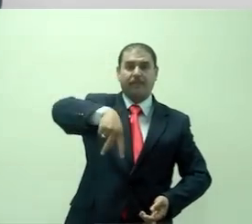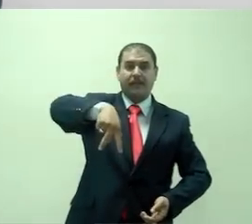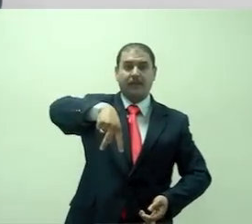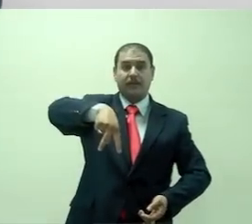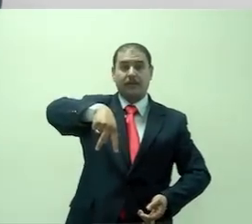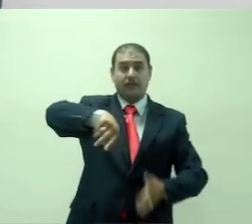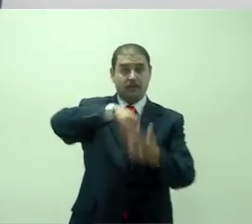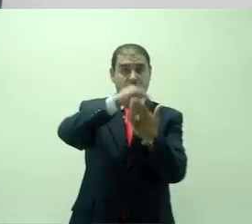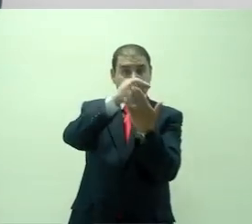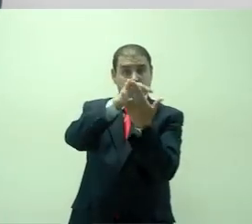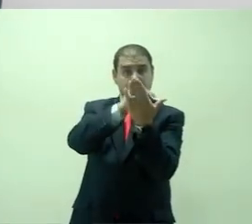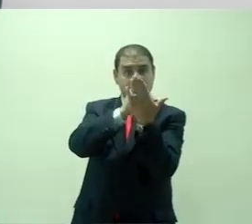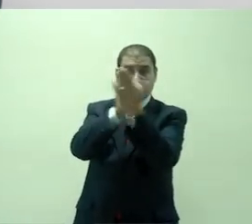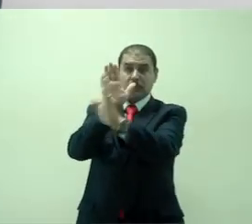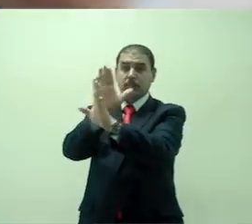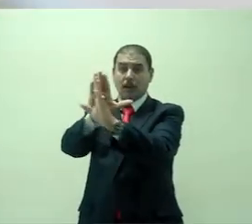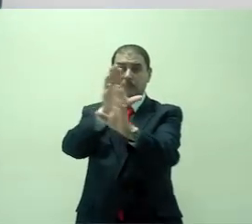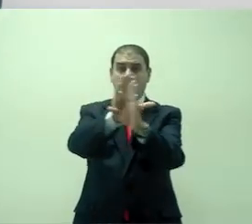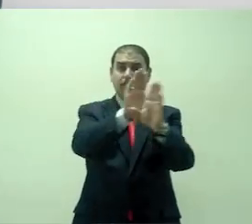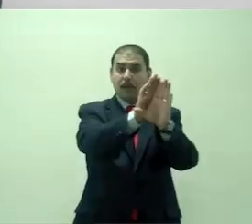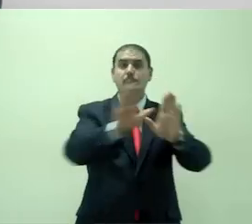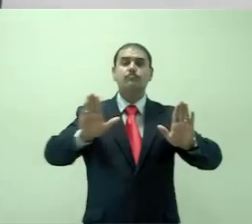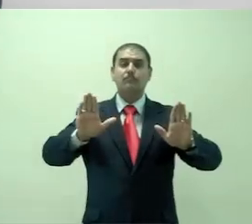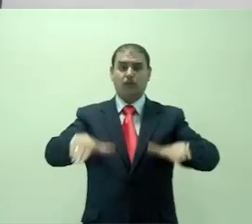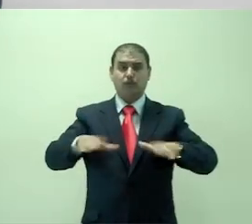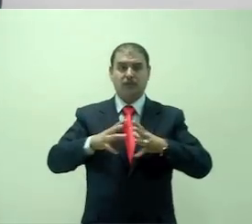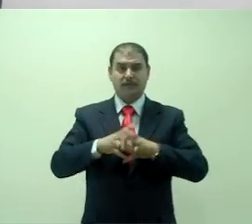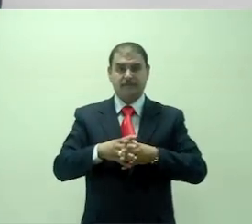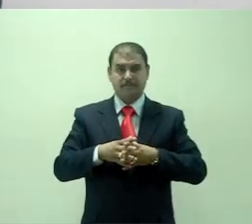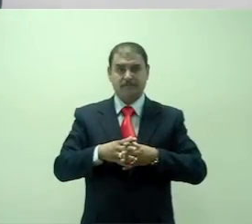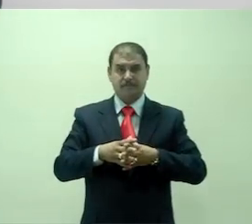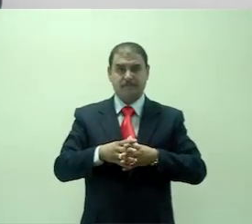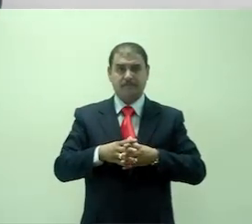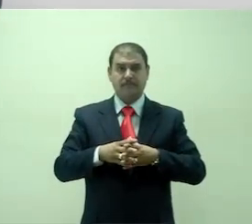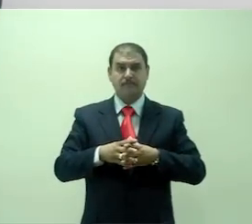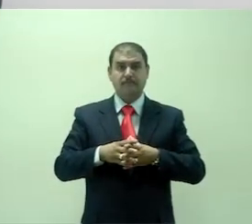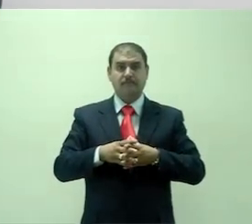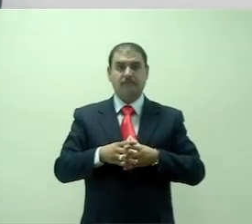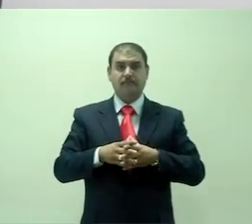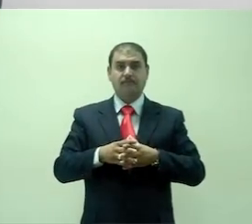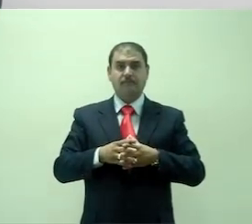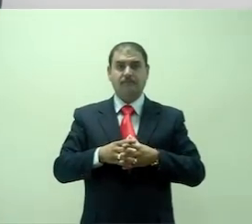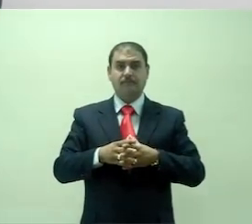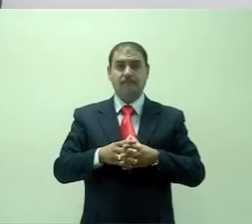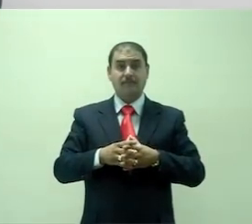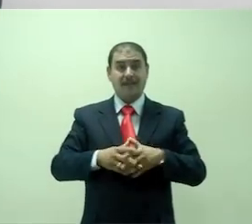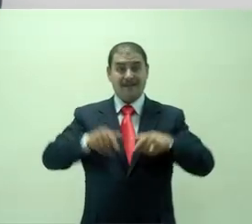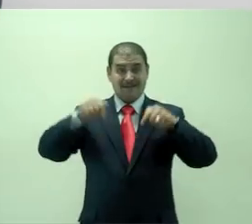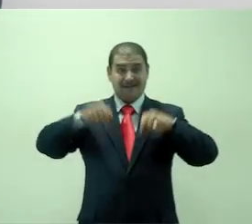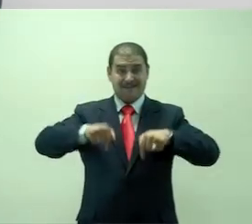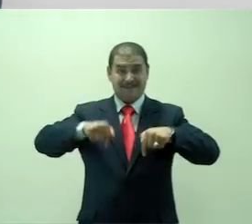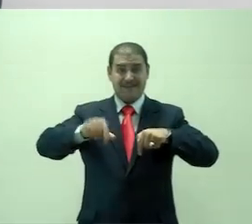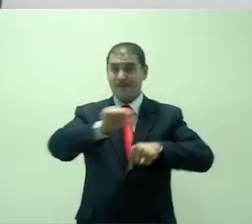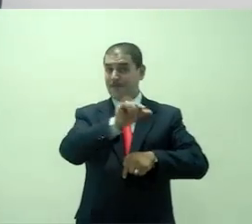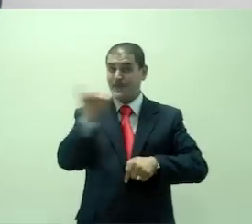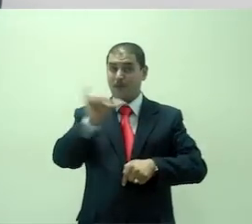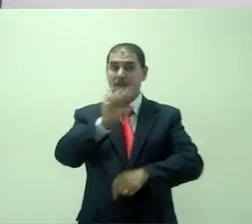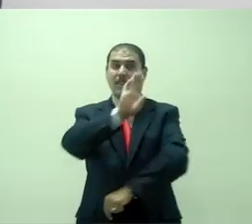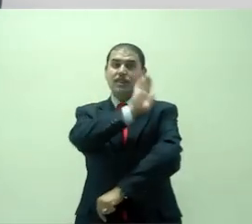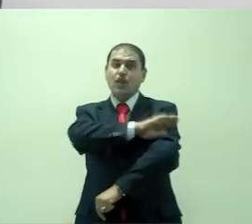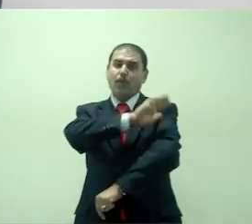you're actually preparing people with disabilities for what comes later. So inclusive education policies,